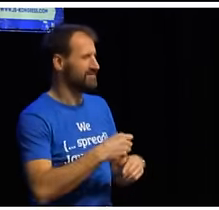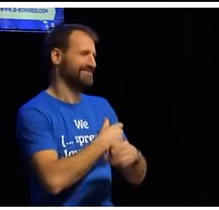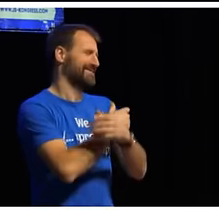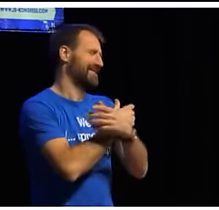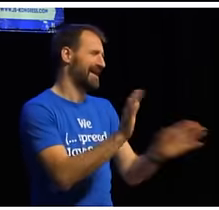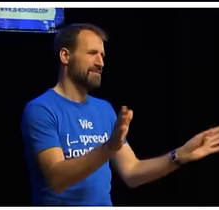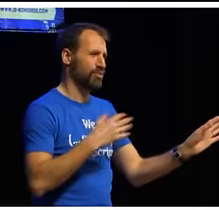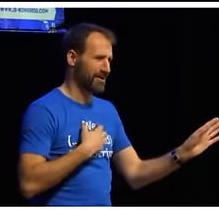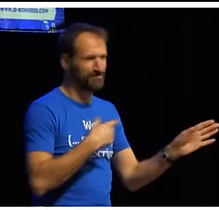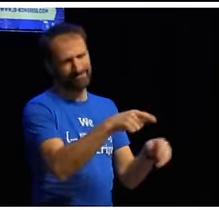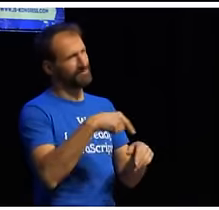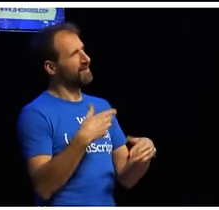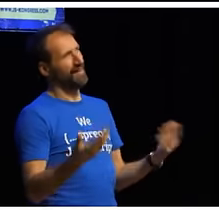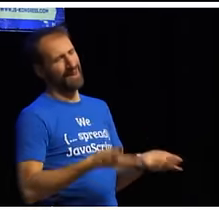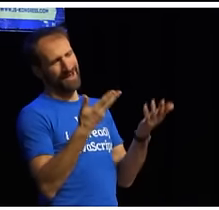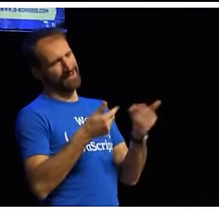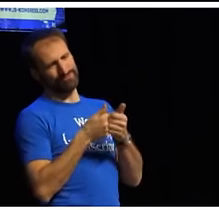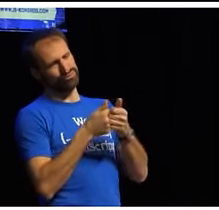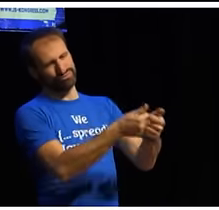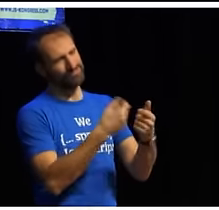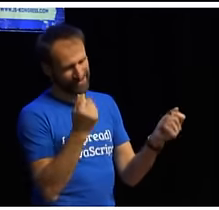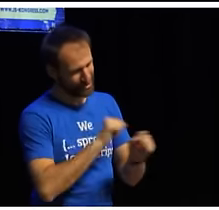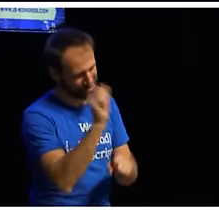along really easy. So